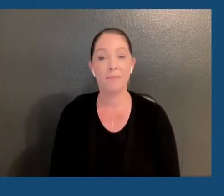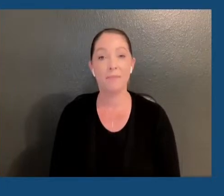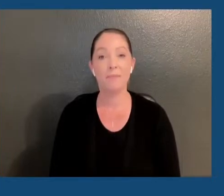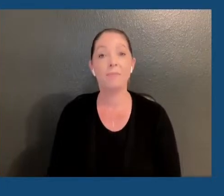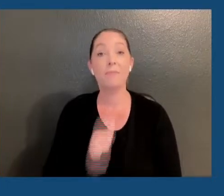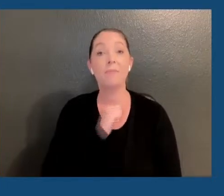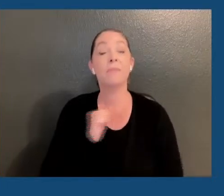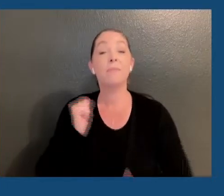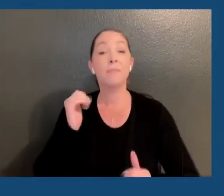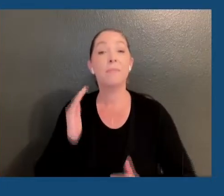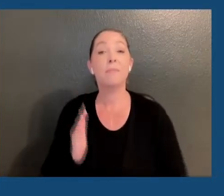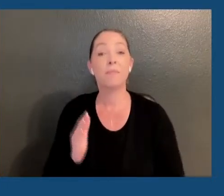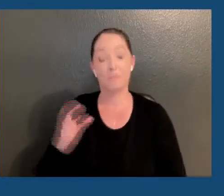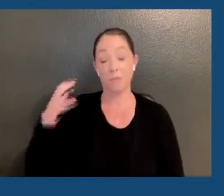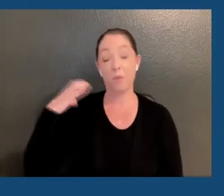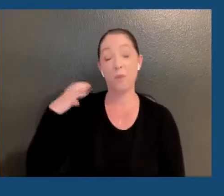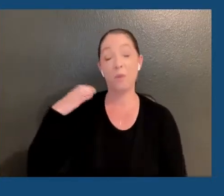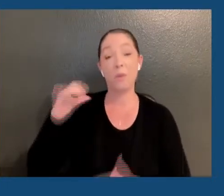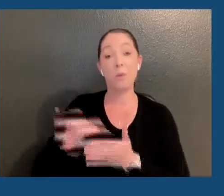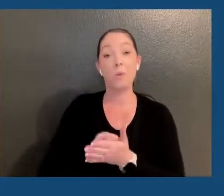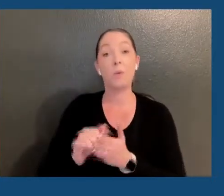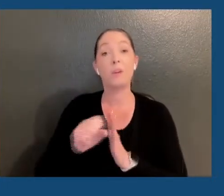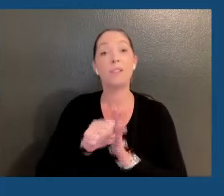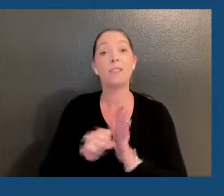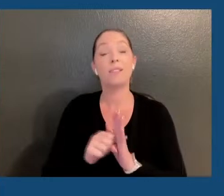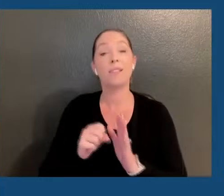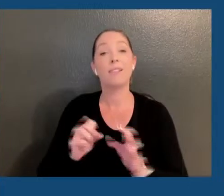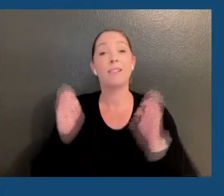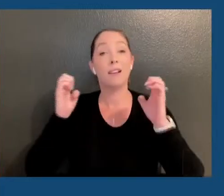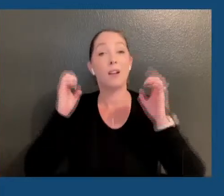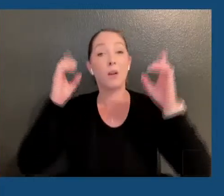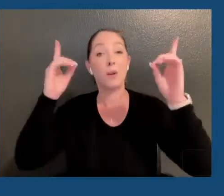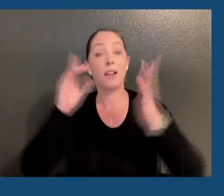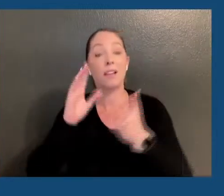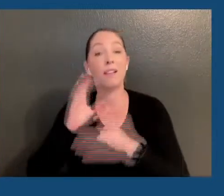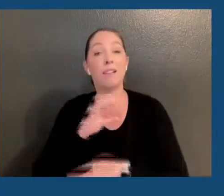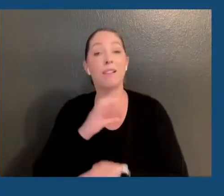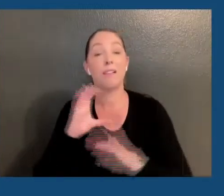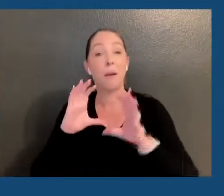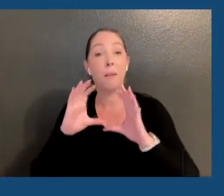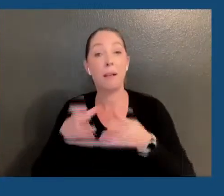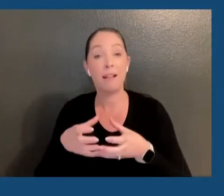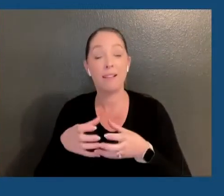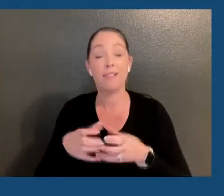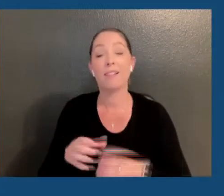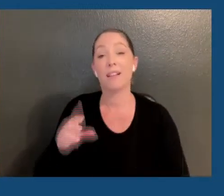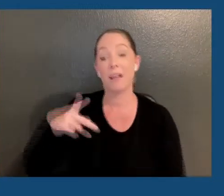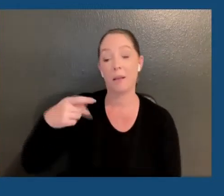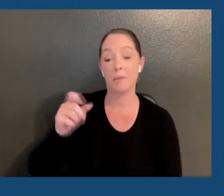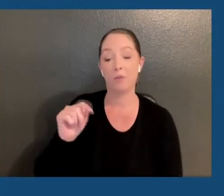Assemblymember and Chair of the New York State Higher Education Committee, Patricia Fahey.